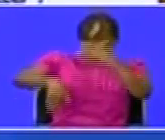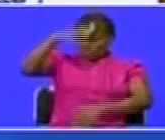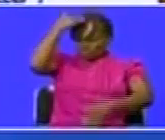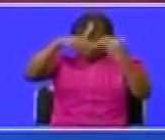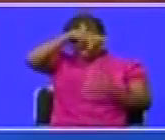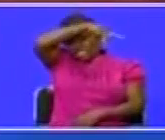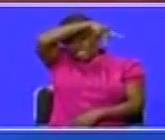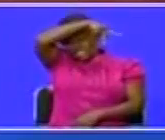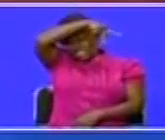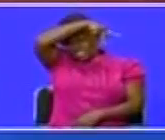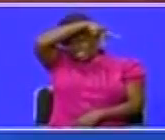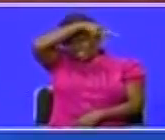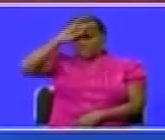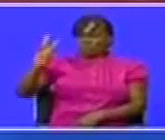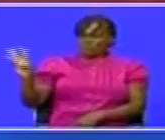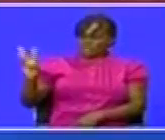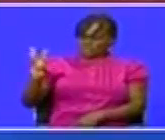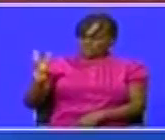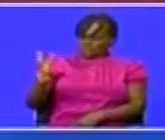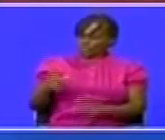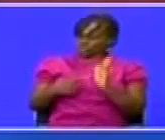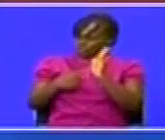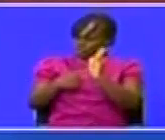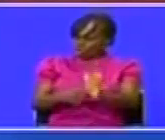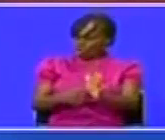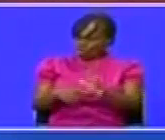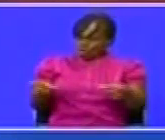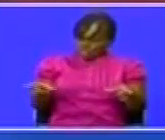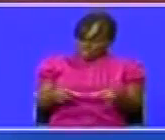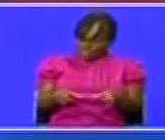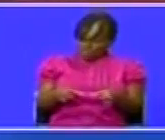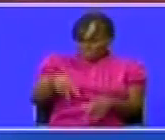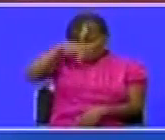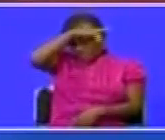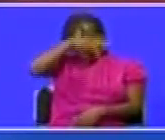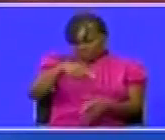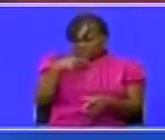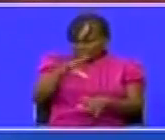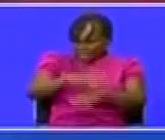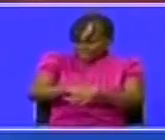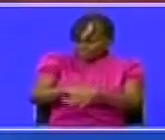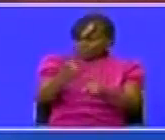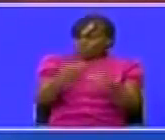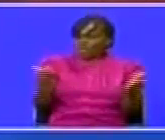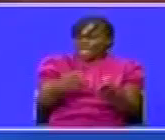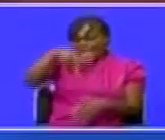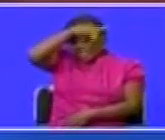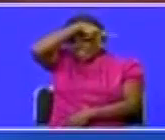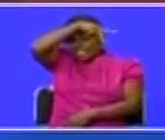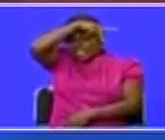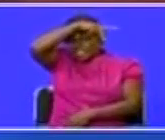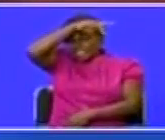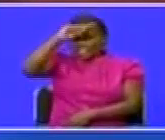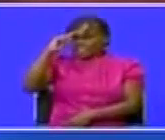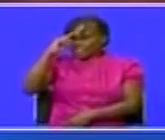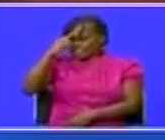degree. Waititu has gone ahead to table in court certificates and result slips he says he obtained as a degree student